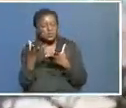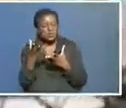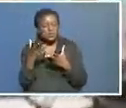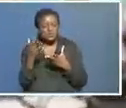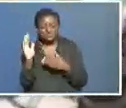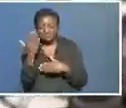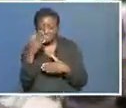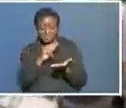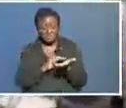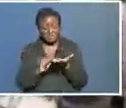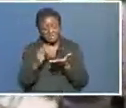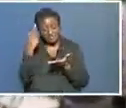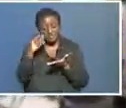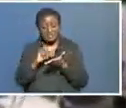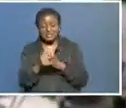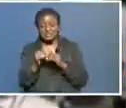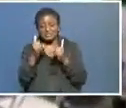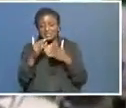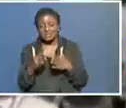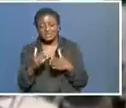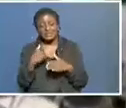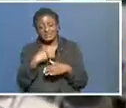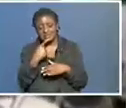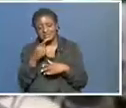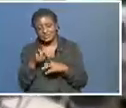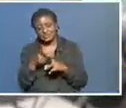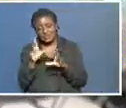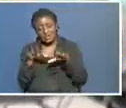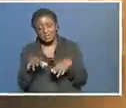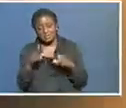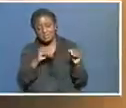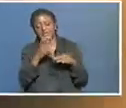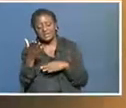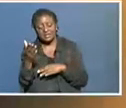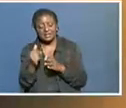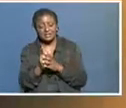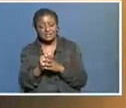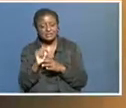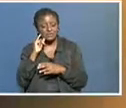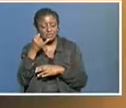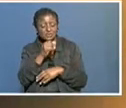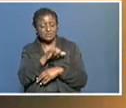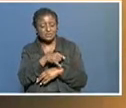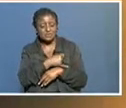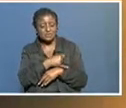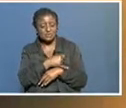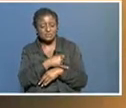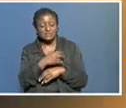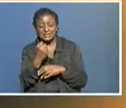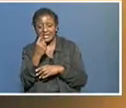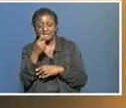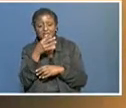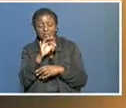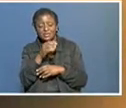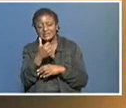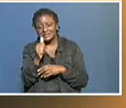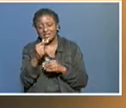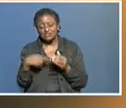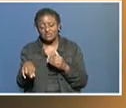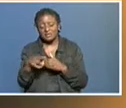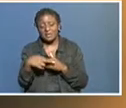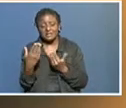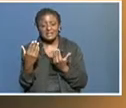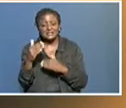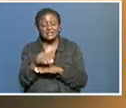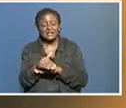these players. So I say to you, you can put on your things. Jonquel Jones posting 11 points and 10 rebounds last night as the